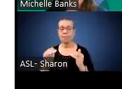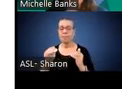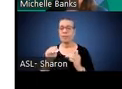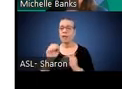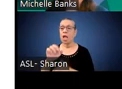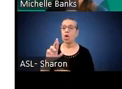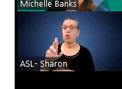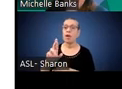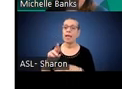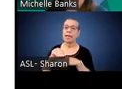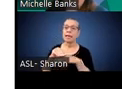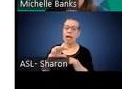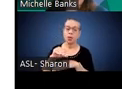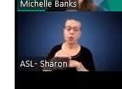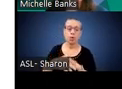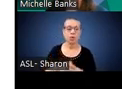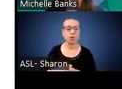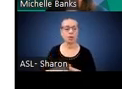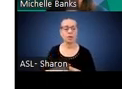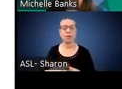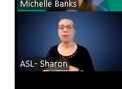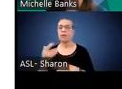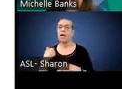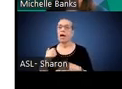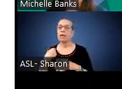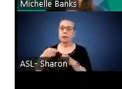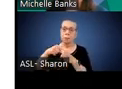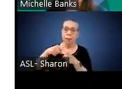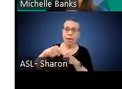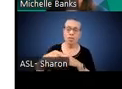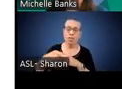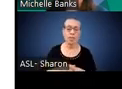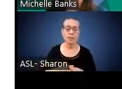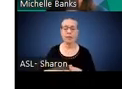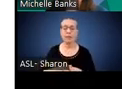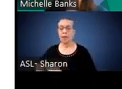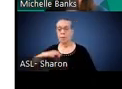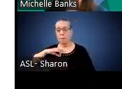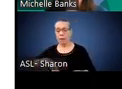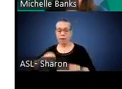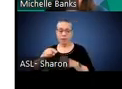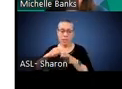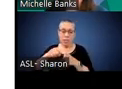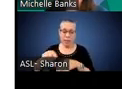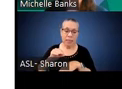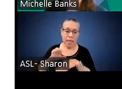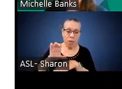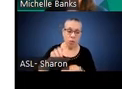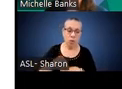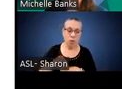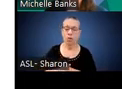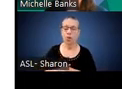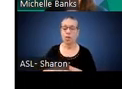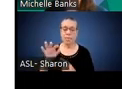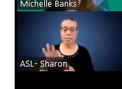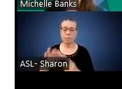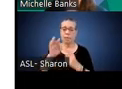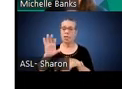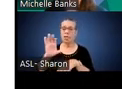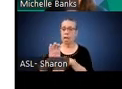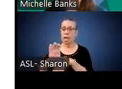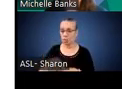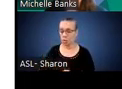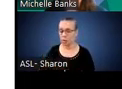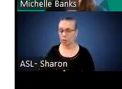counselors, employment success specialists. I talked about our benefits counselor and our specialty counselor. What's cool about,